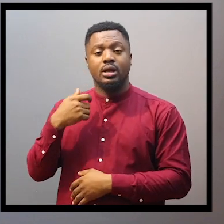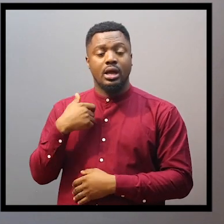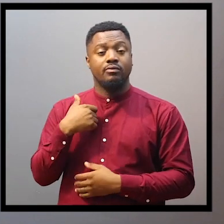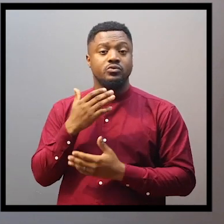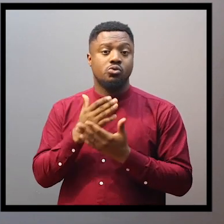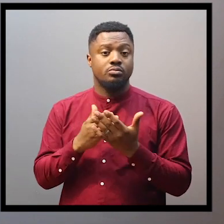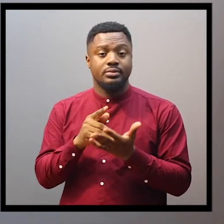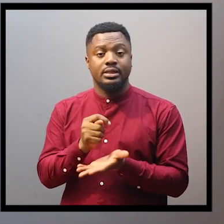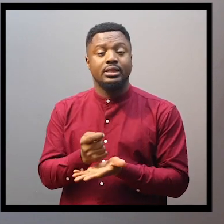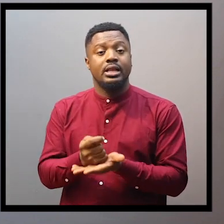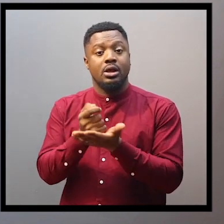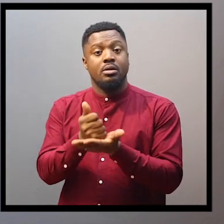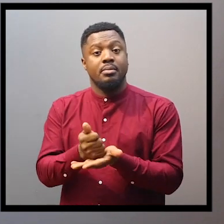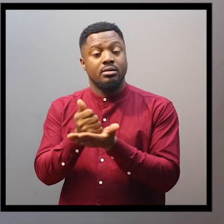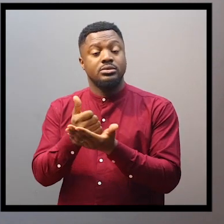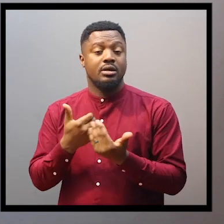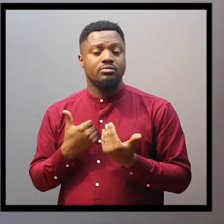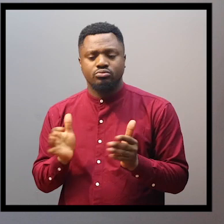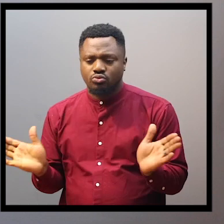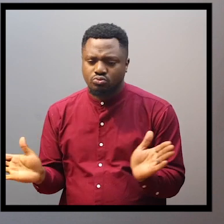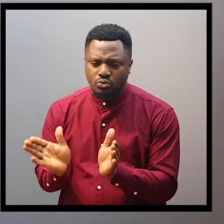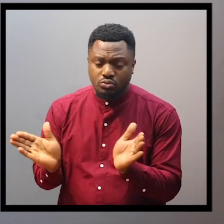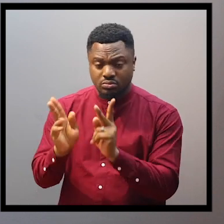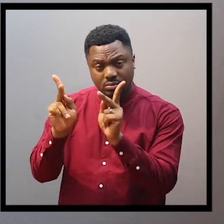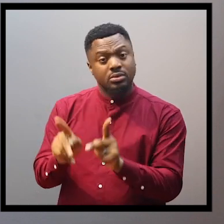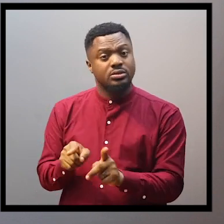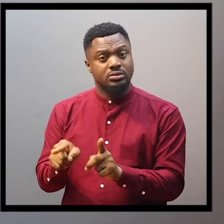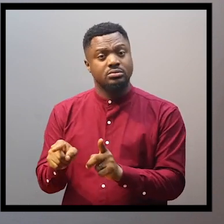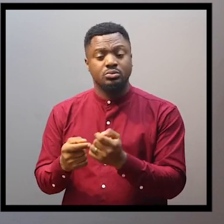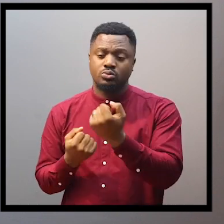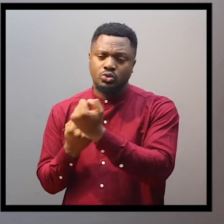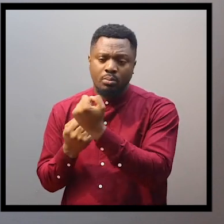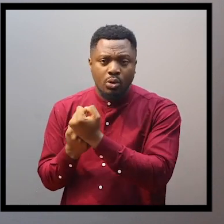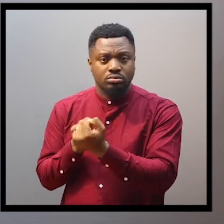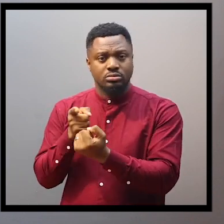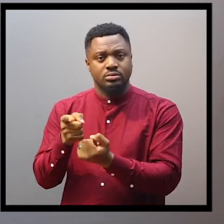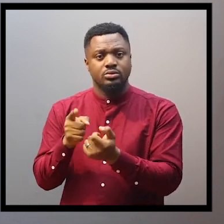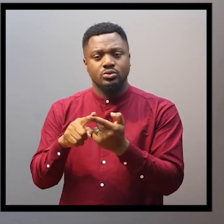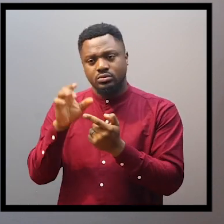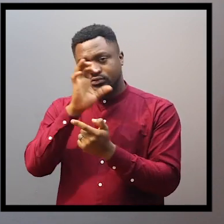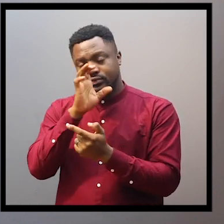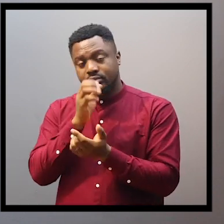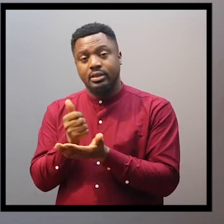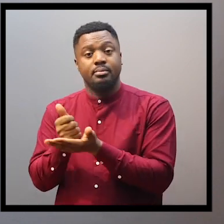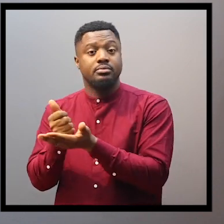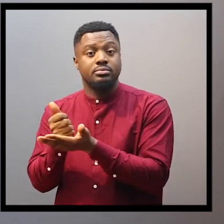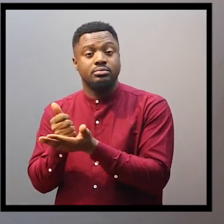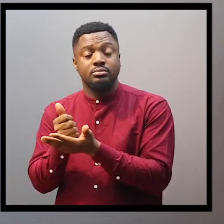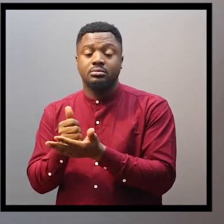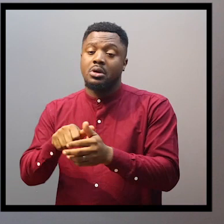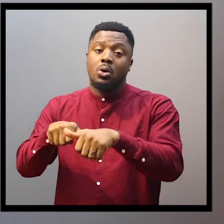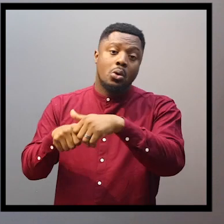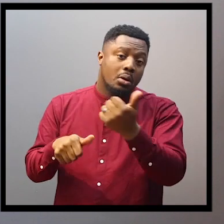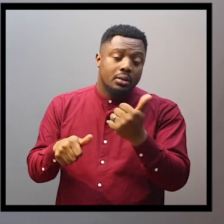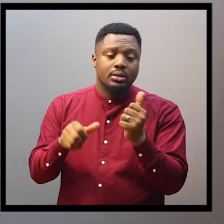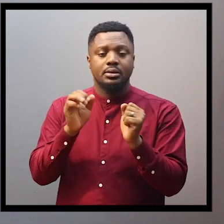talk therapies, which are aimed at either encouraging the person or supporting the person to seek help. Other talk